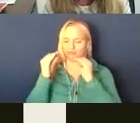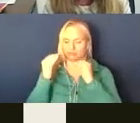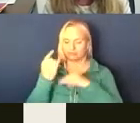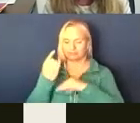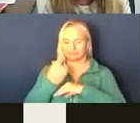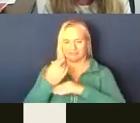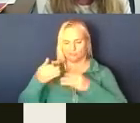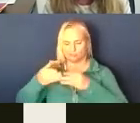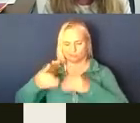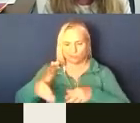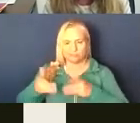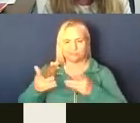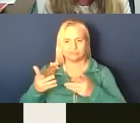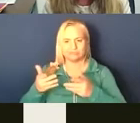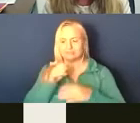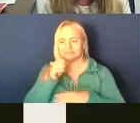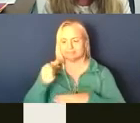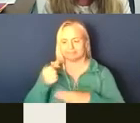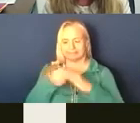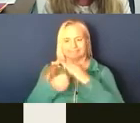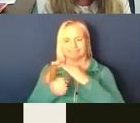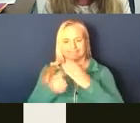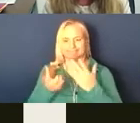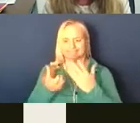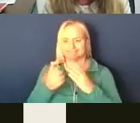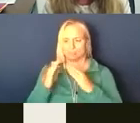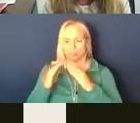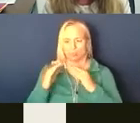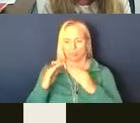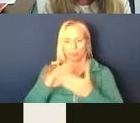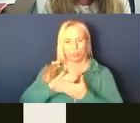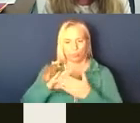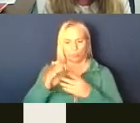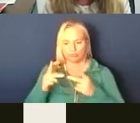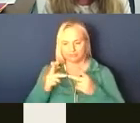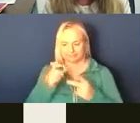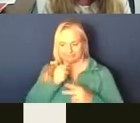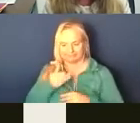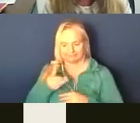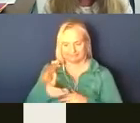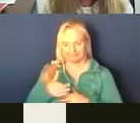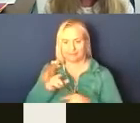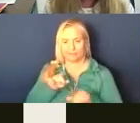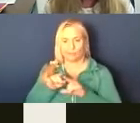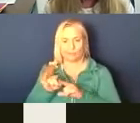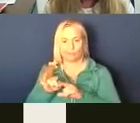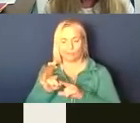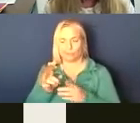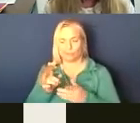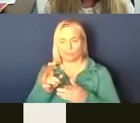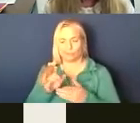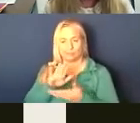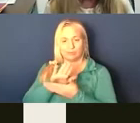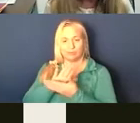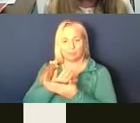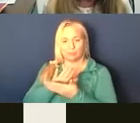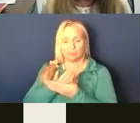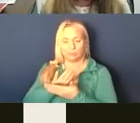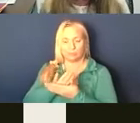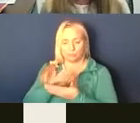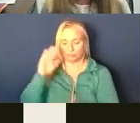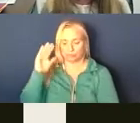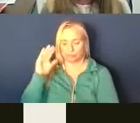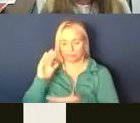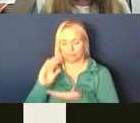days, which when they're not in the classroom or not in the school space, they're also having a reduced academic supervision and